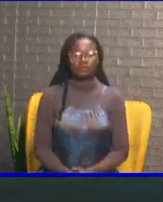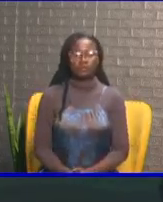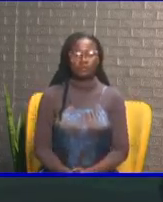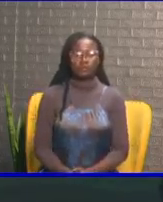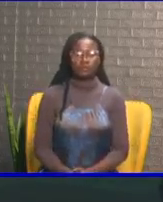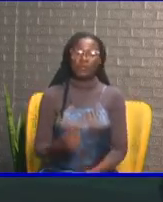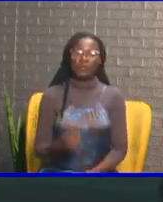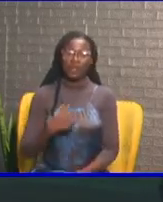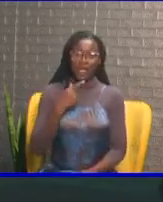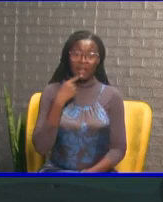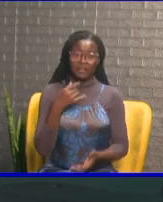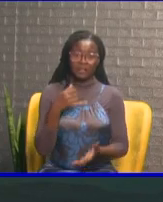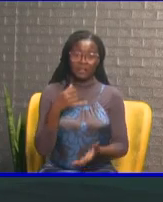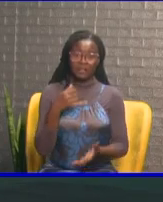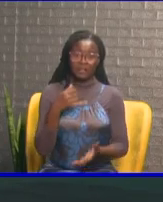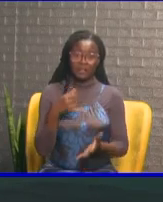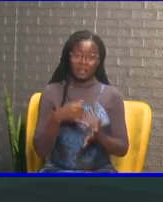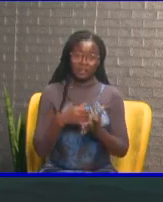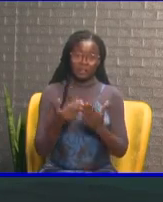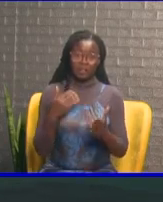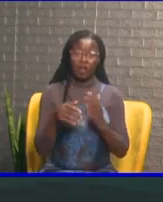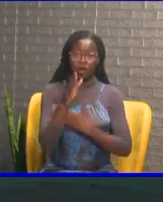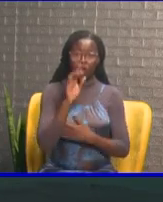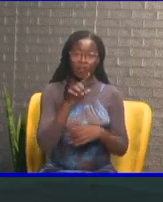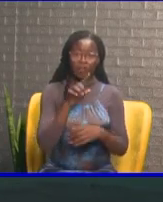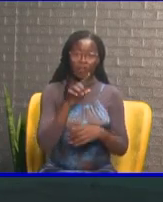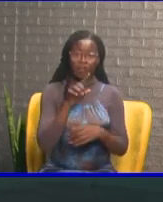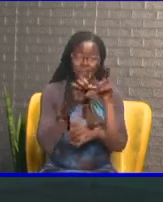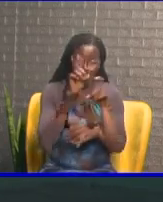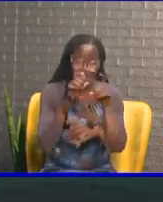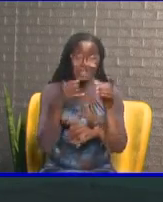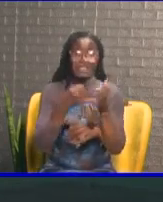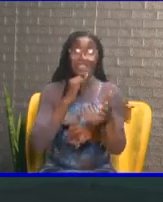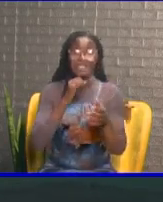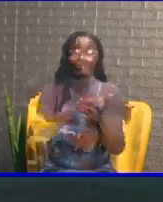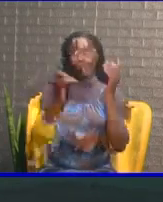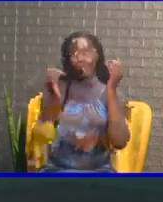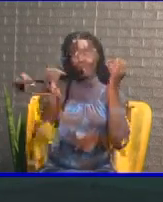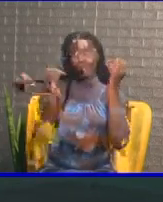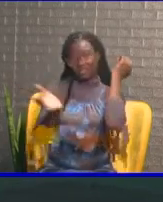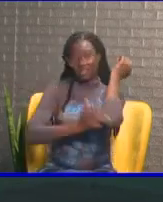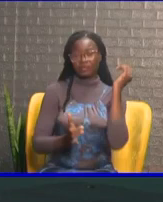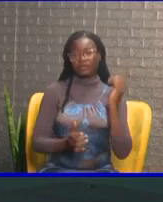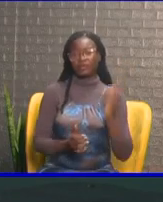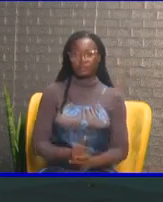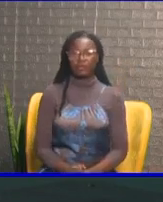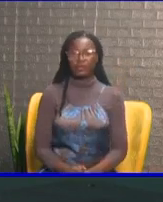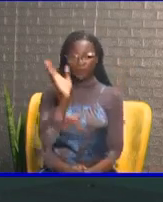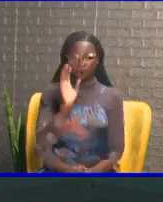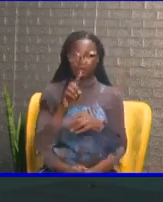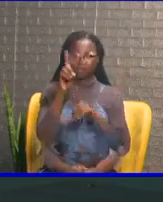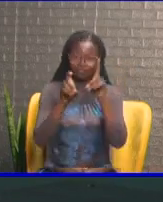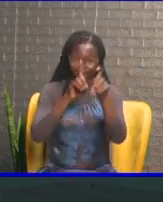I've said this. God tests. Is Satan that tempts, but God tests. Satan tempts. God tests.